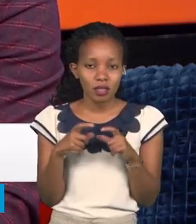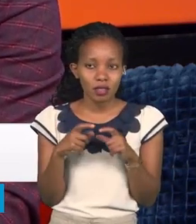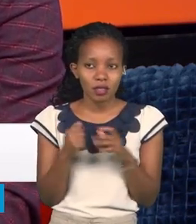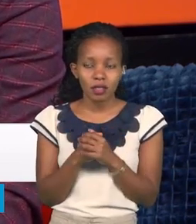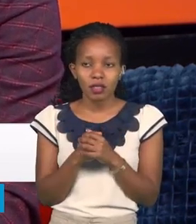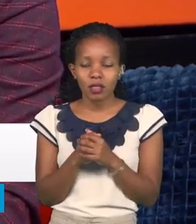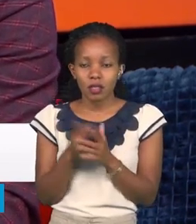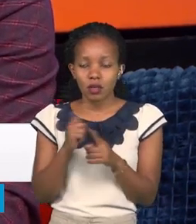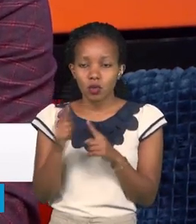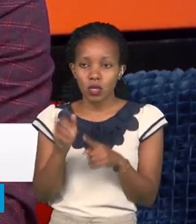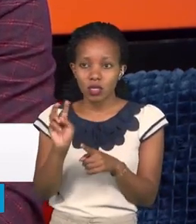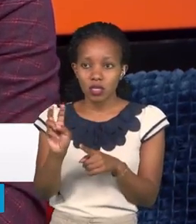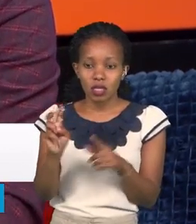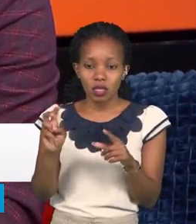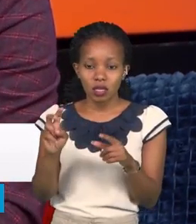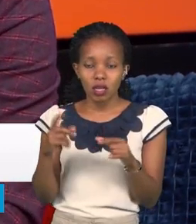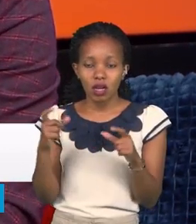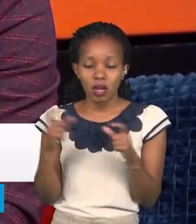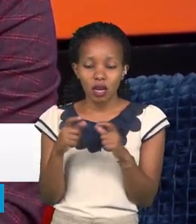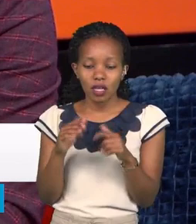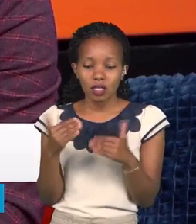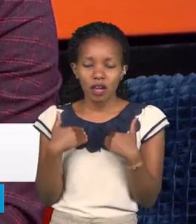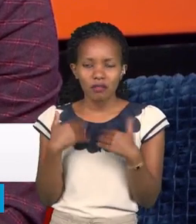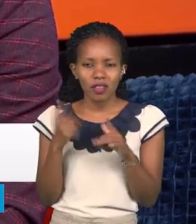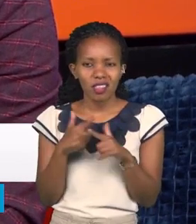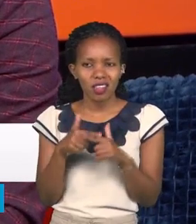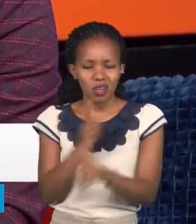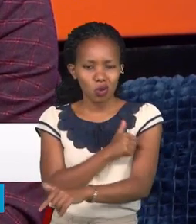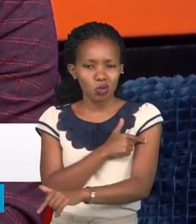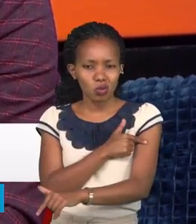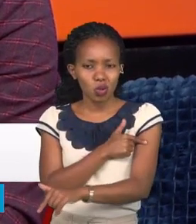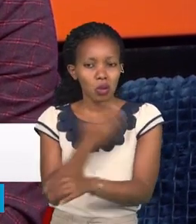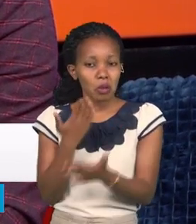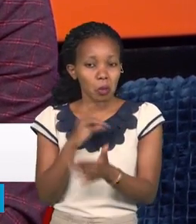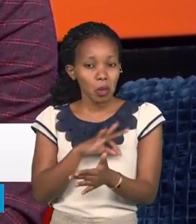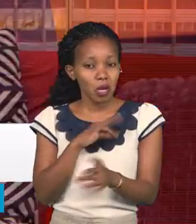sometimes when you see you have a card, they kind of take advantage. Is this true?